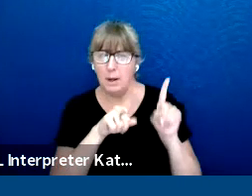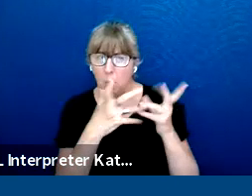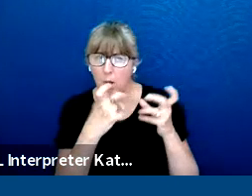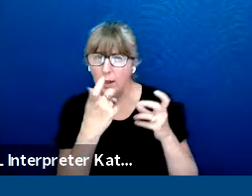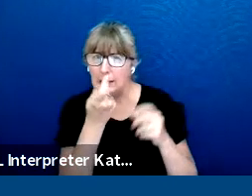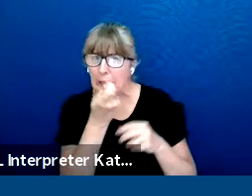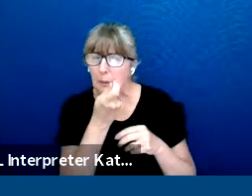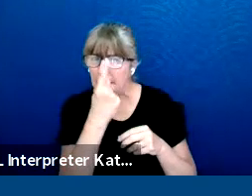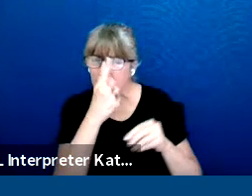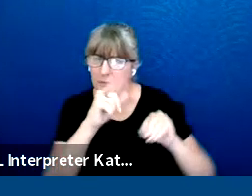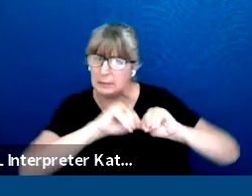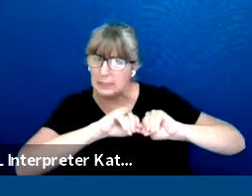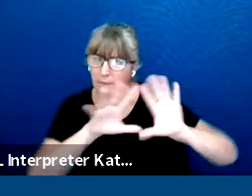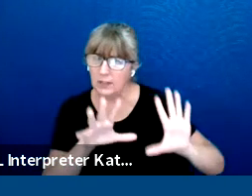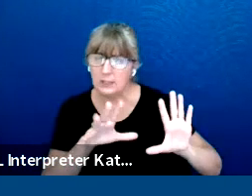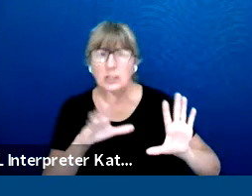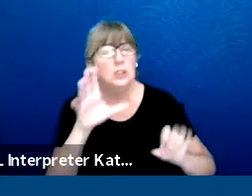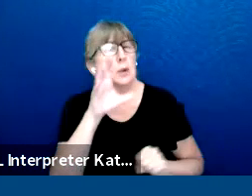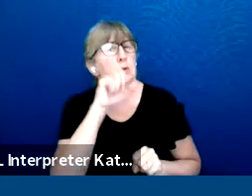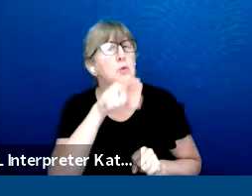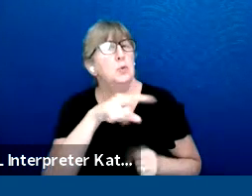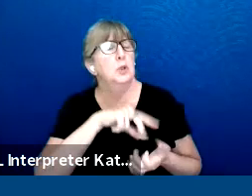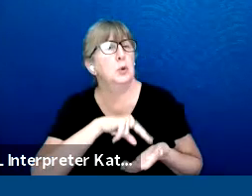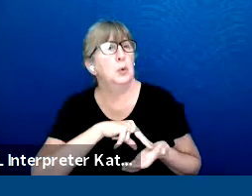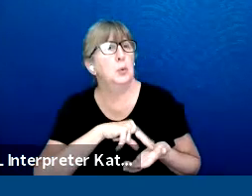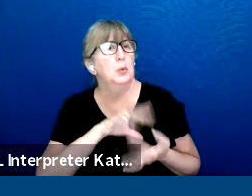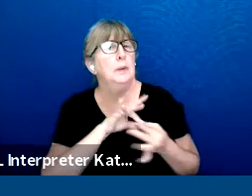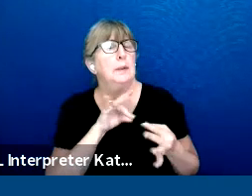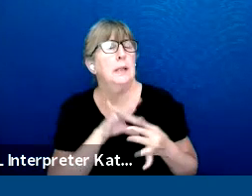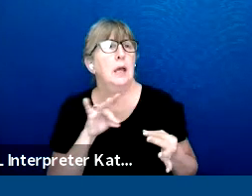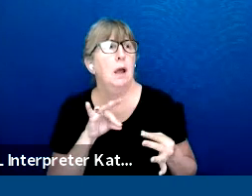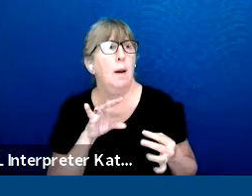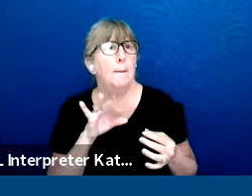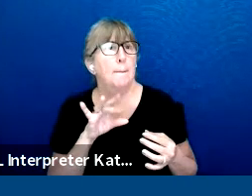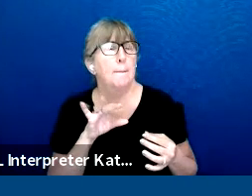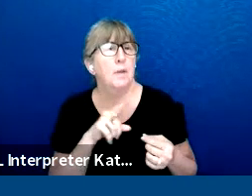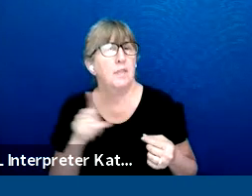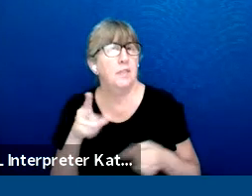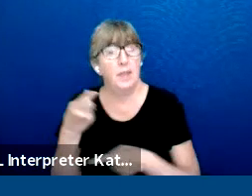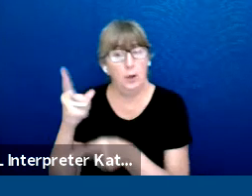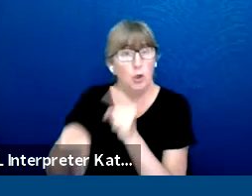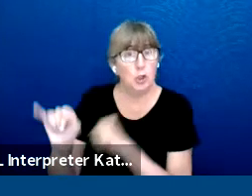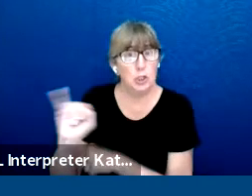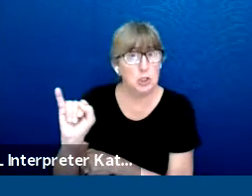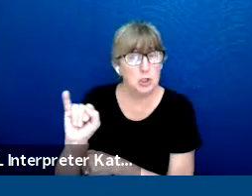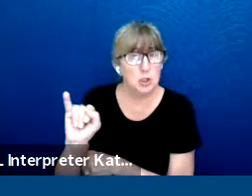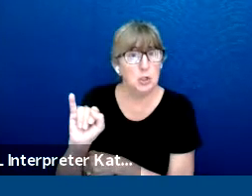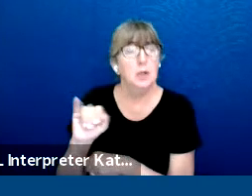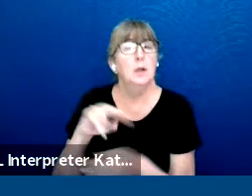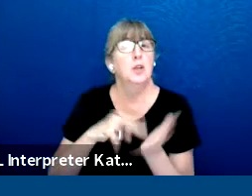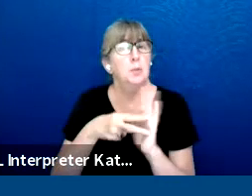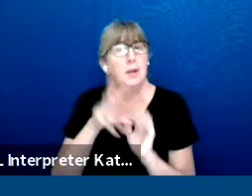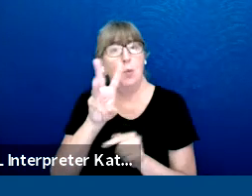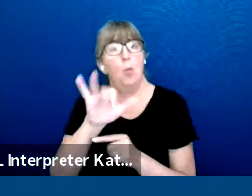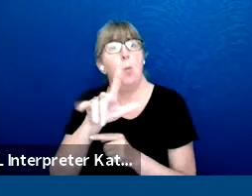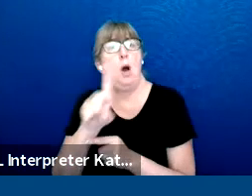I'm assuming that maybe when you said that they were uninsurable, it was wildfire insurance